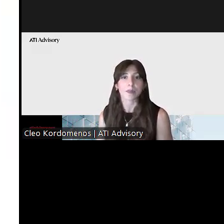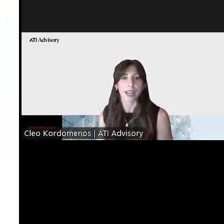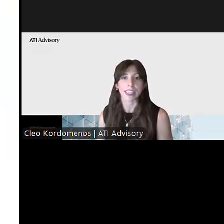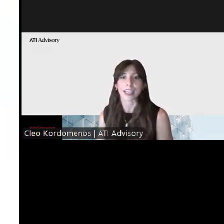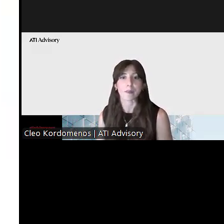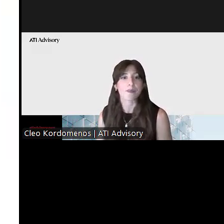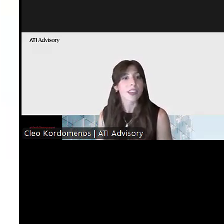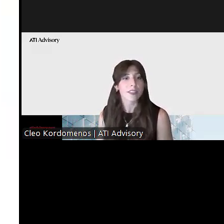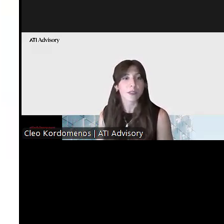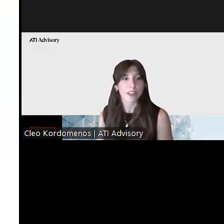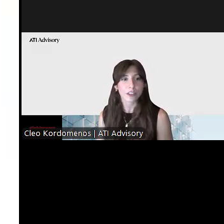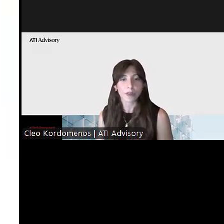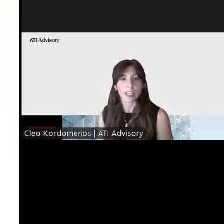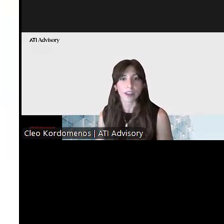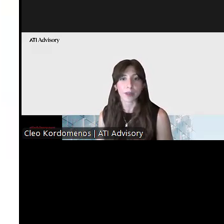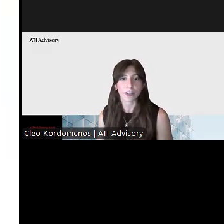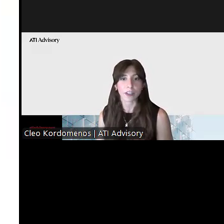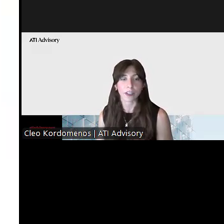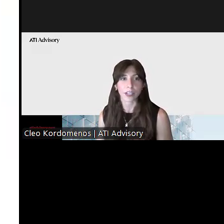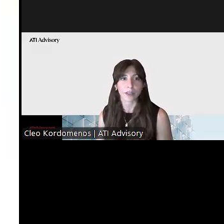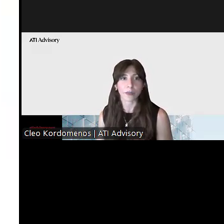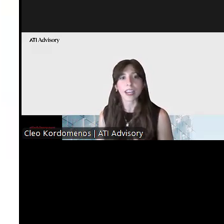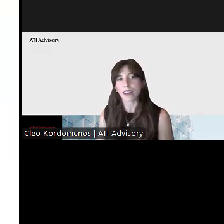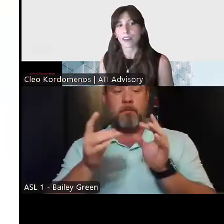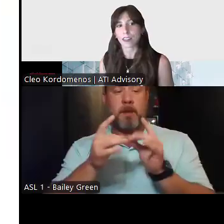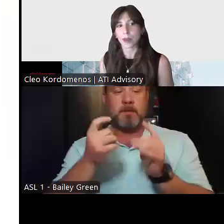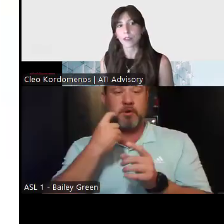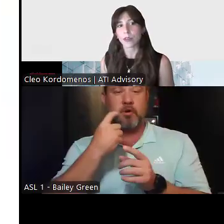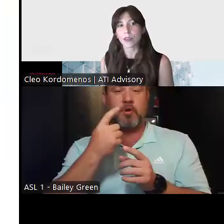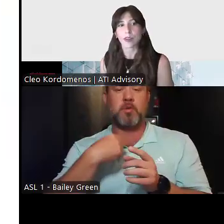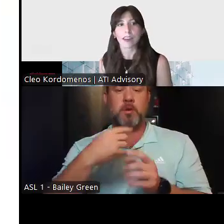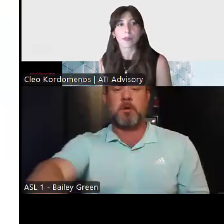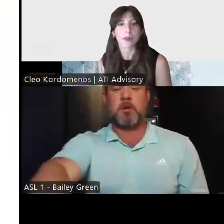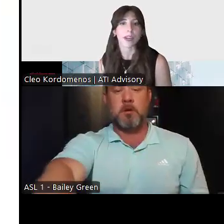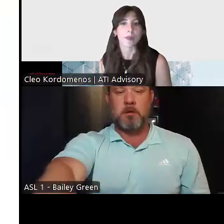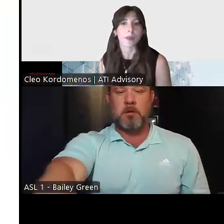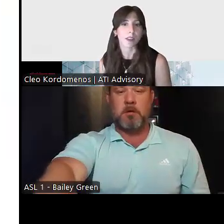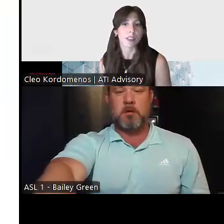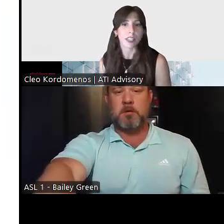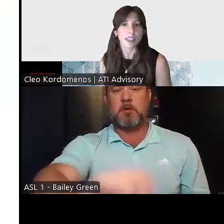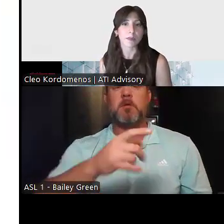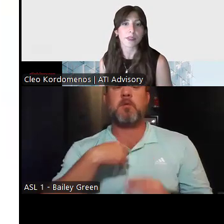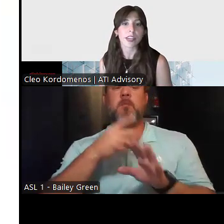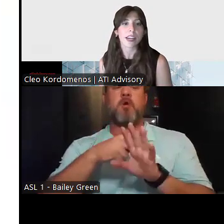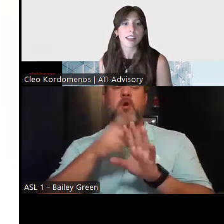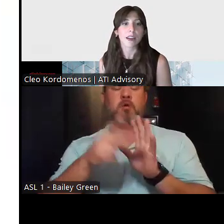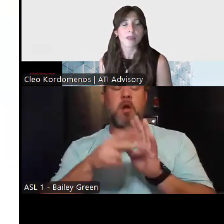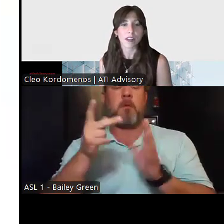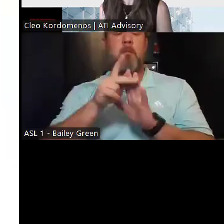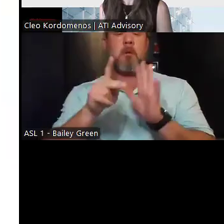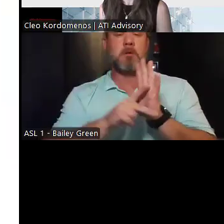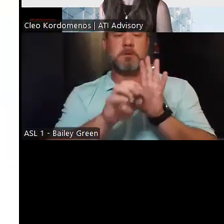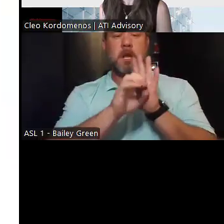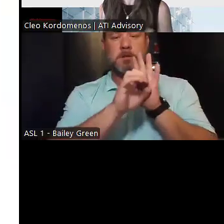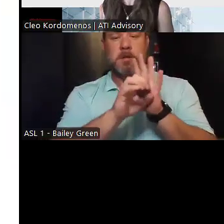compendium. And so as shown here and mentioned earlier, we cataloged about 205 program and policy examples that